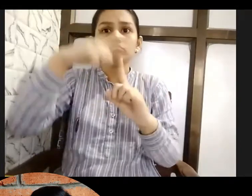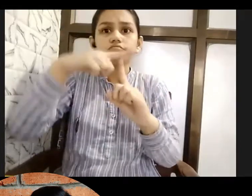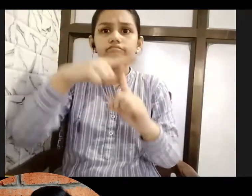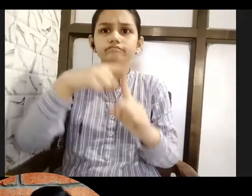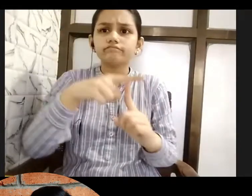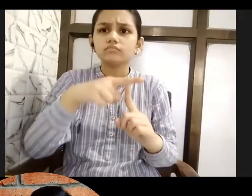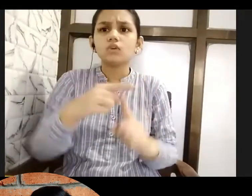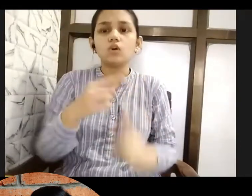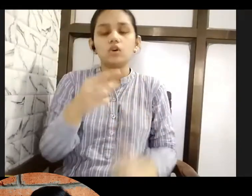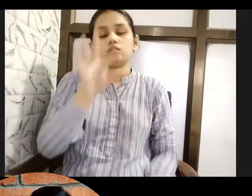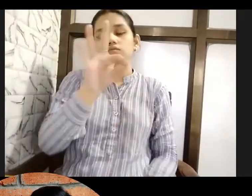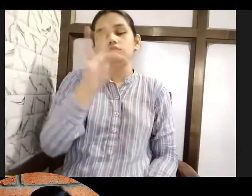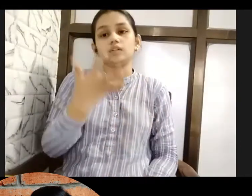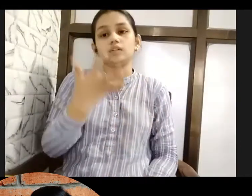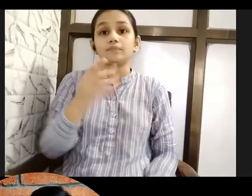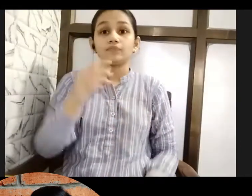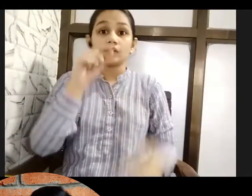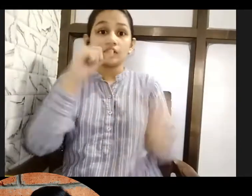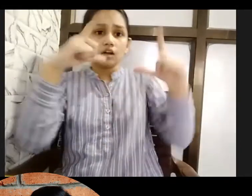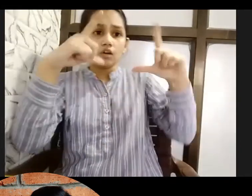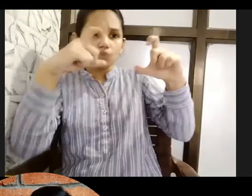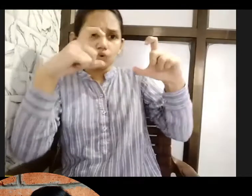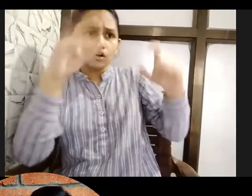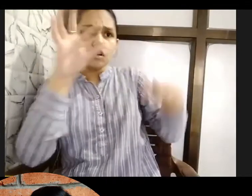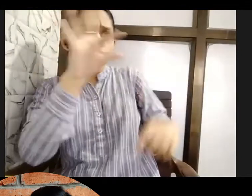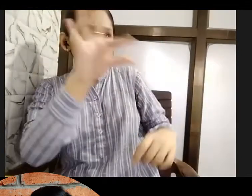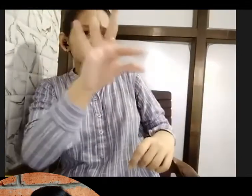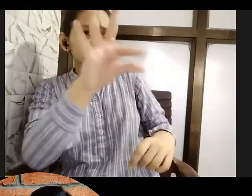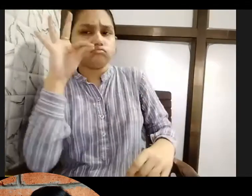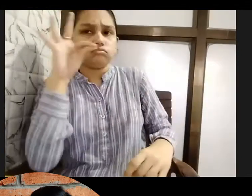Selection is very important.